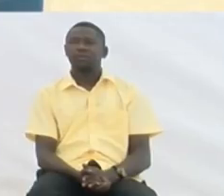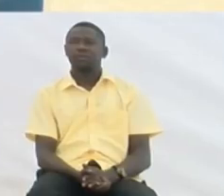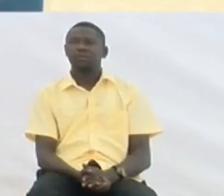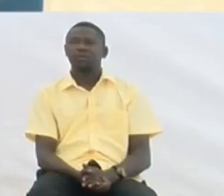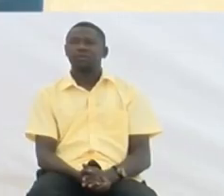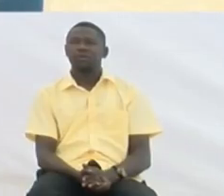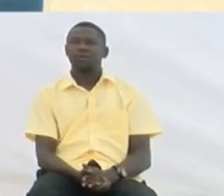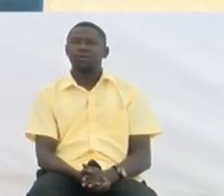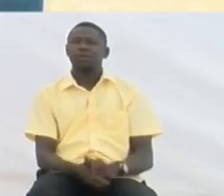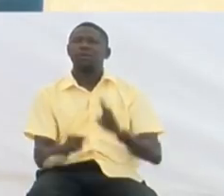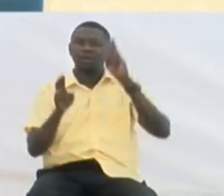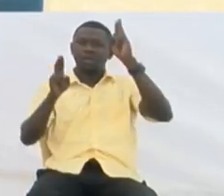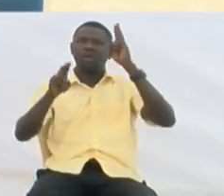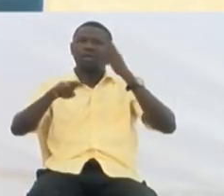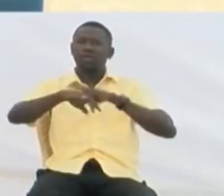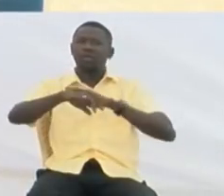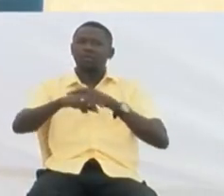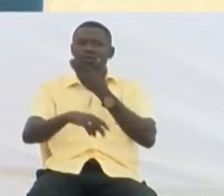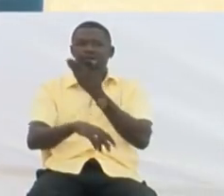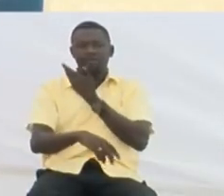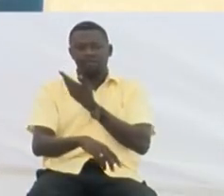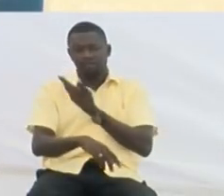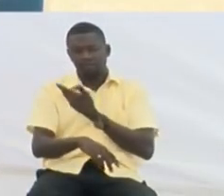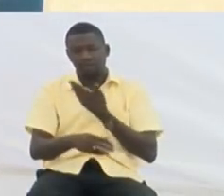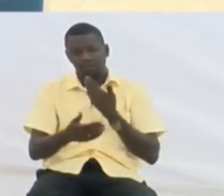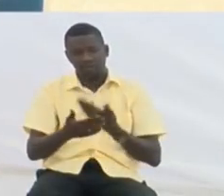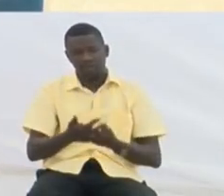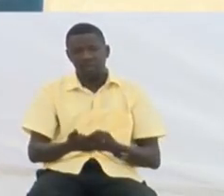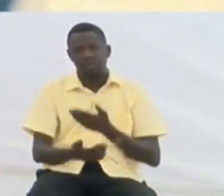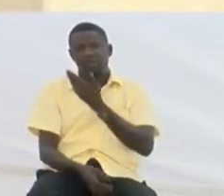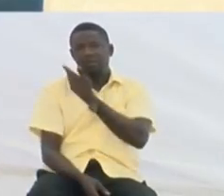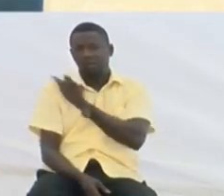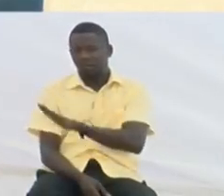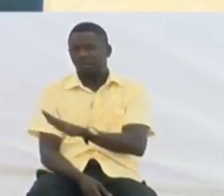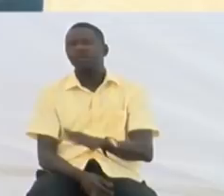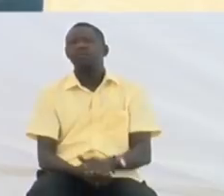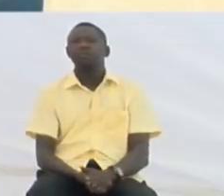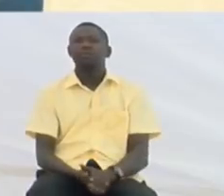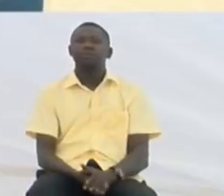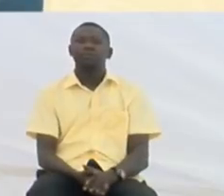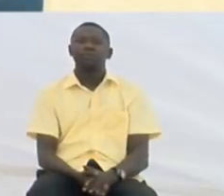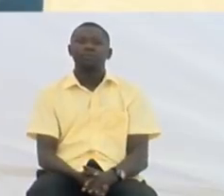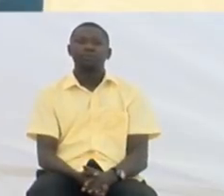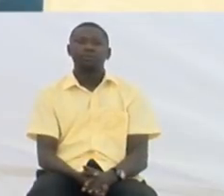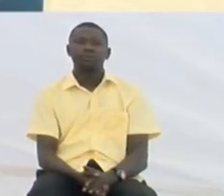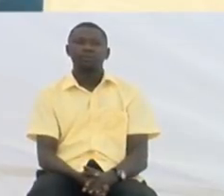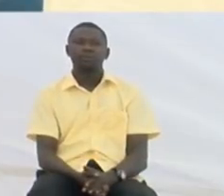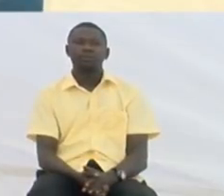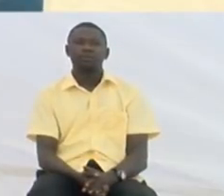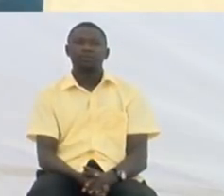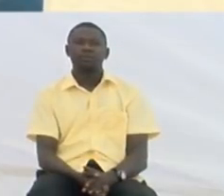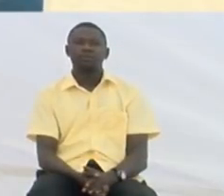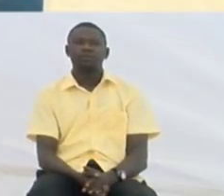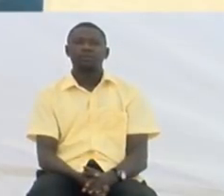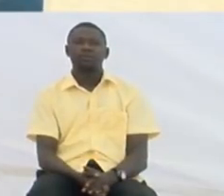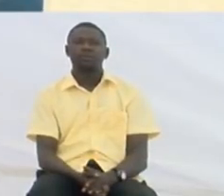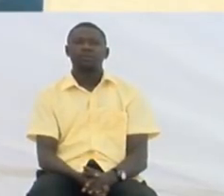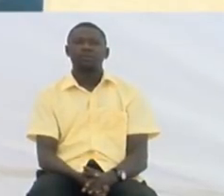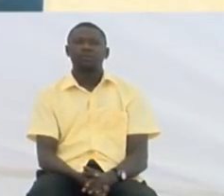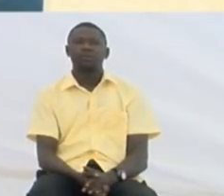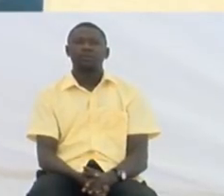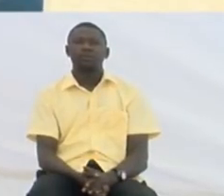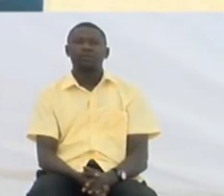atelawato banta ate wulitaje. And ended his time and he vacated the place. Alala demaroto